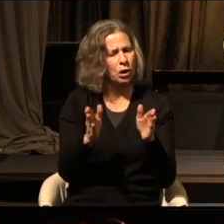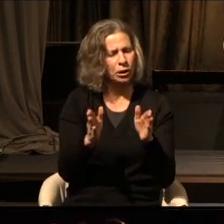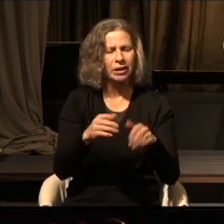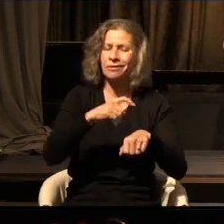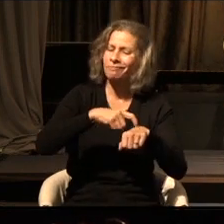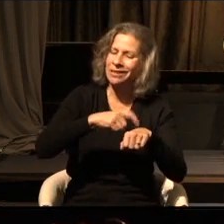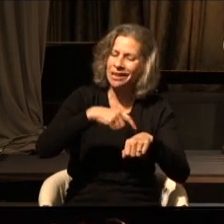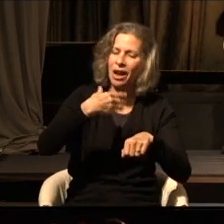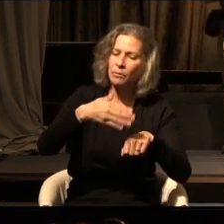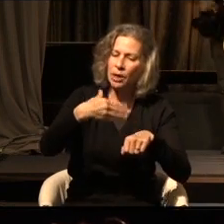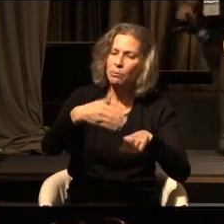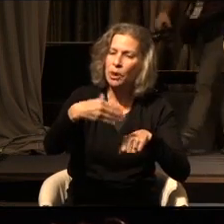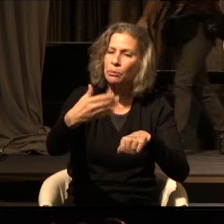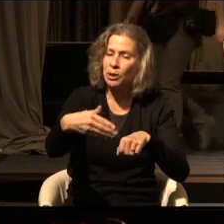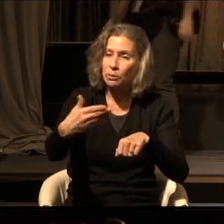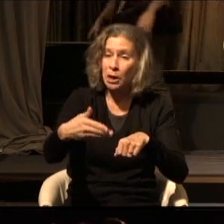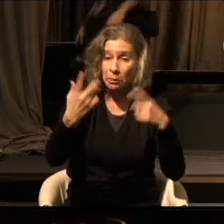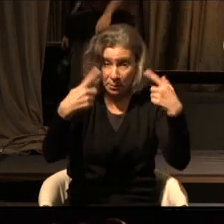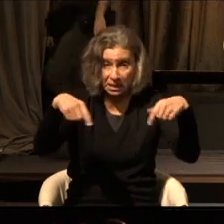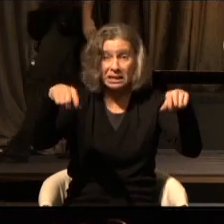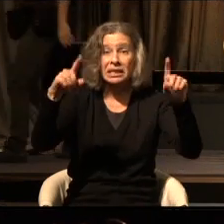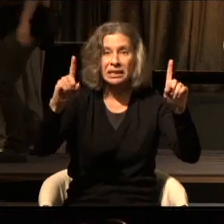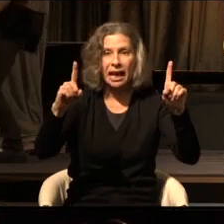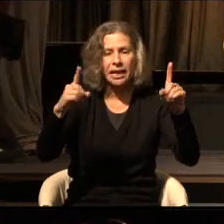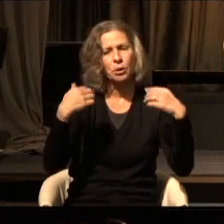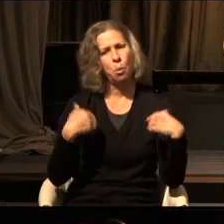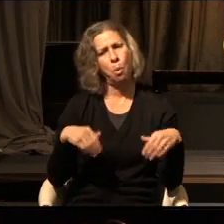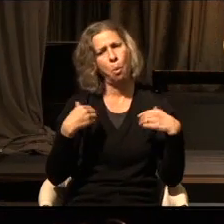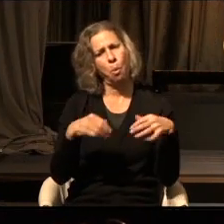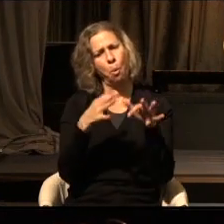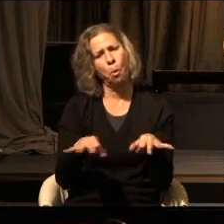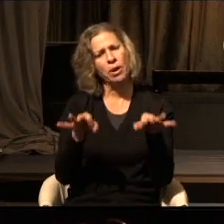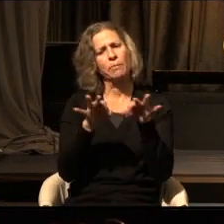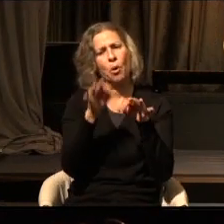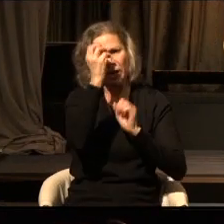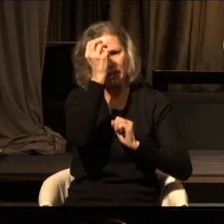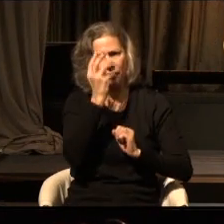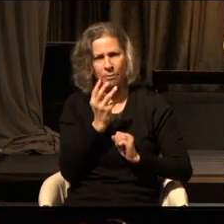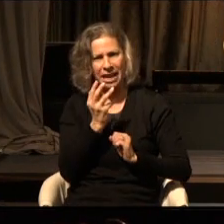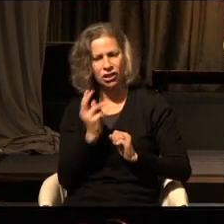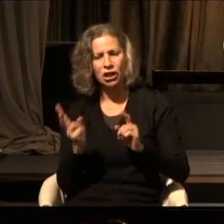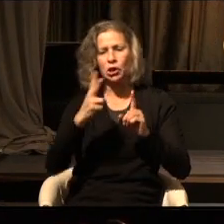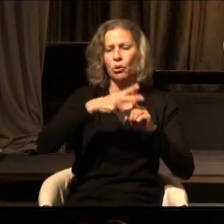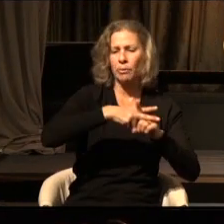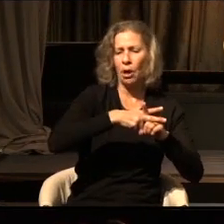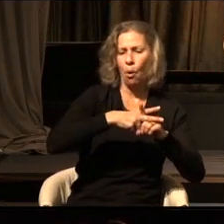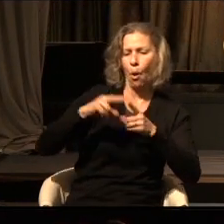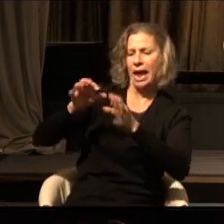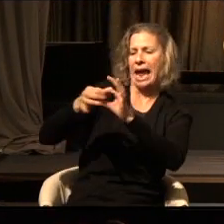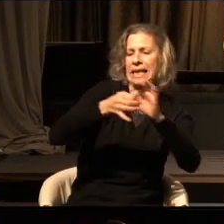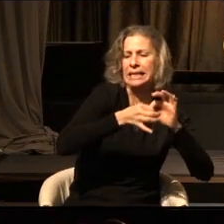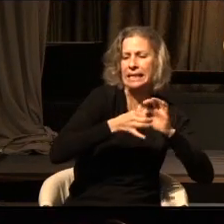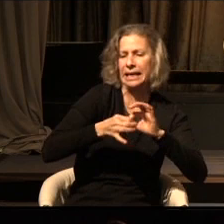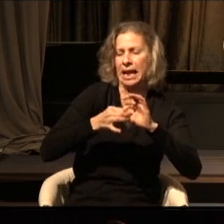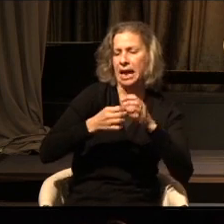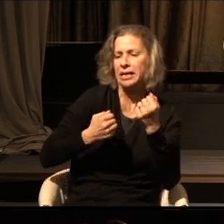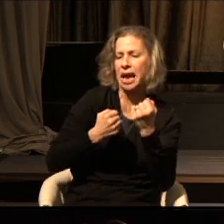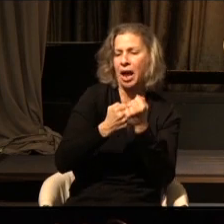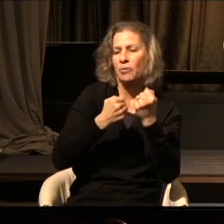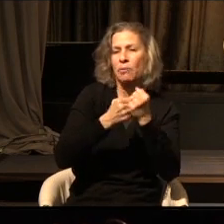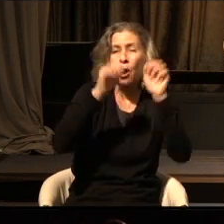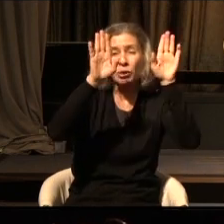But the fruits of these slow labors will yield valuable information that will then be used to better connect and promote the amazing individuals